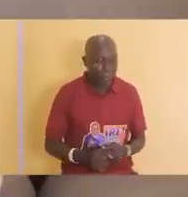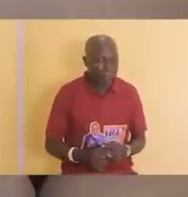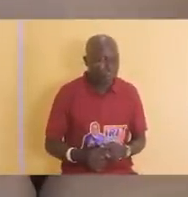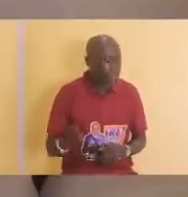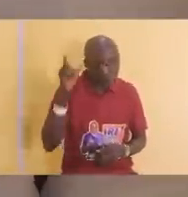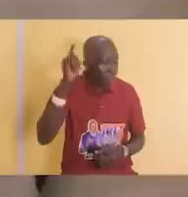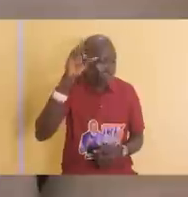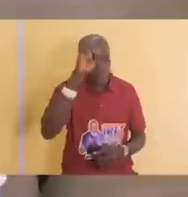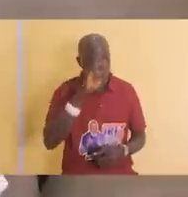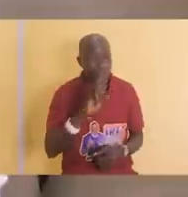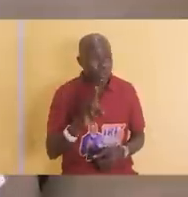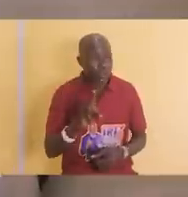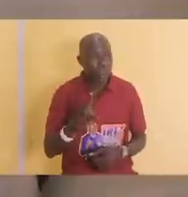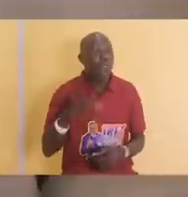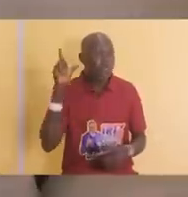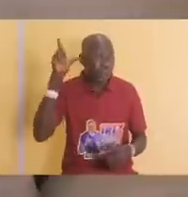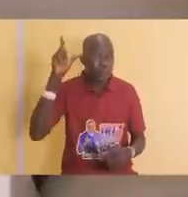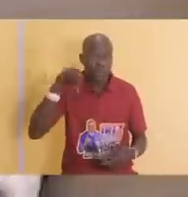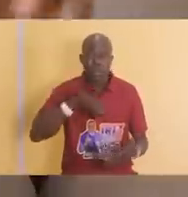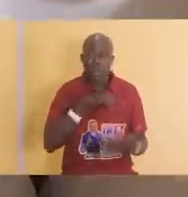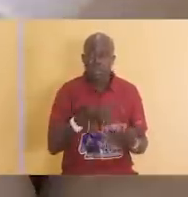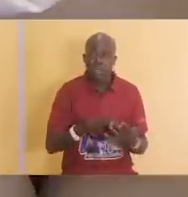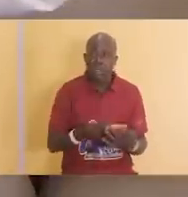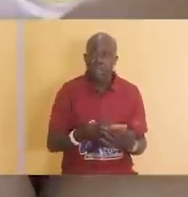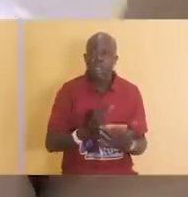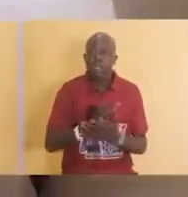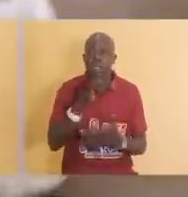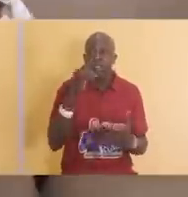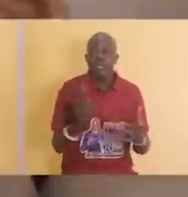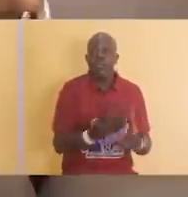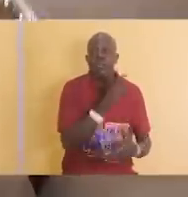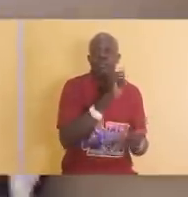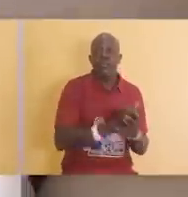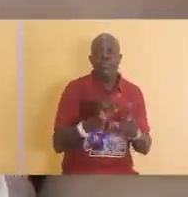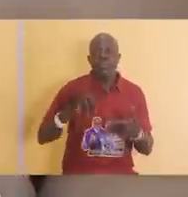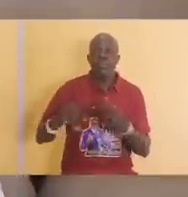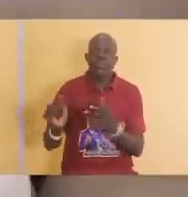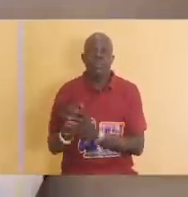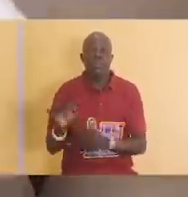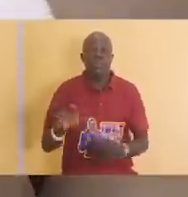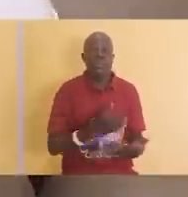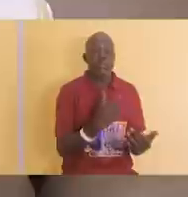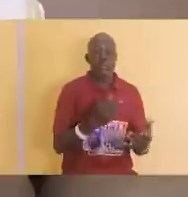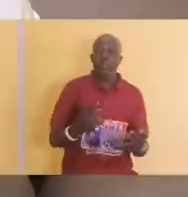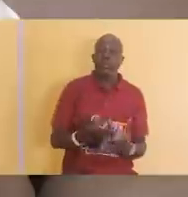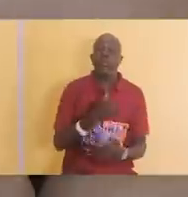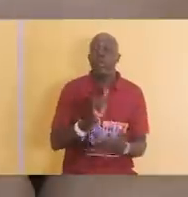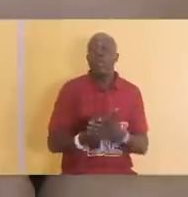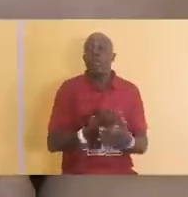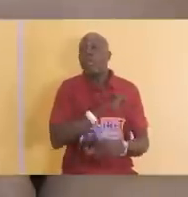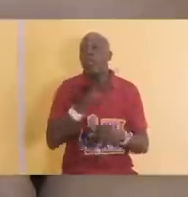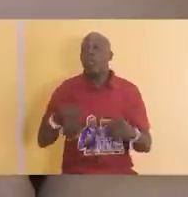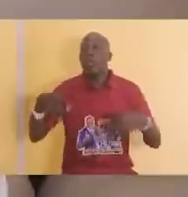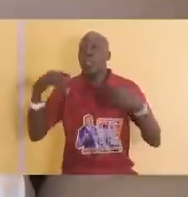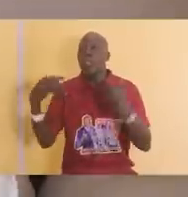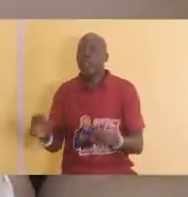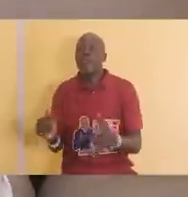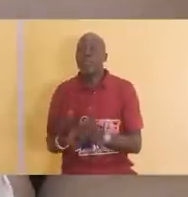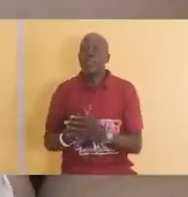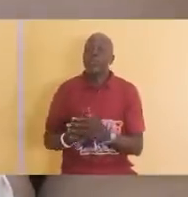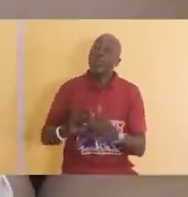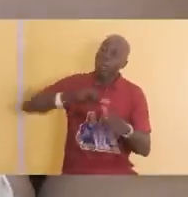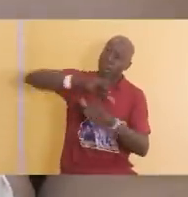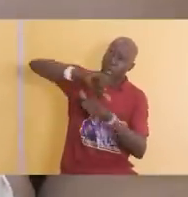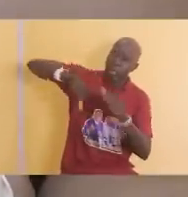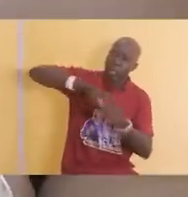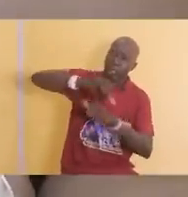name, my Lord. Listen to this. Listen to this. It's a step that will make you to be free. After that, you will announce yourself